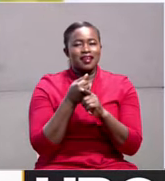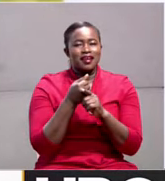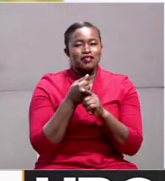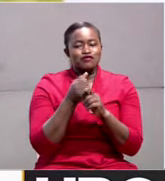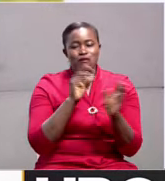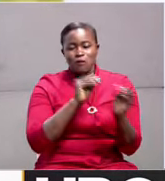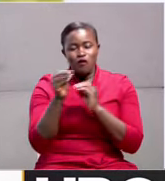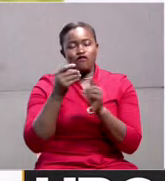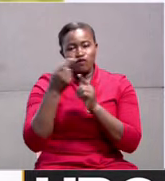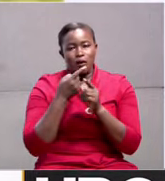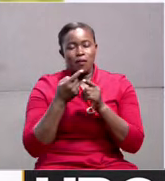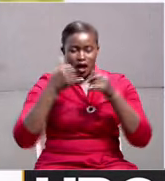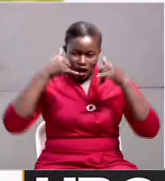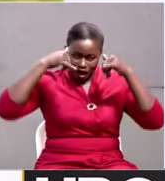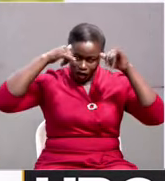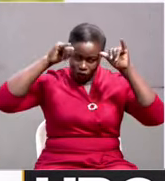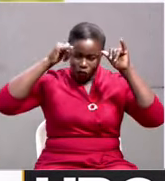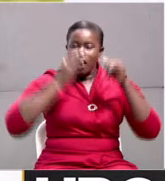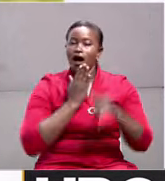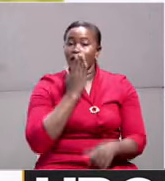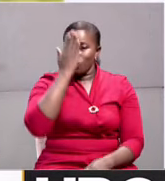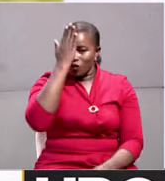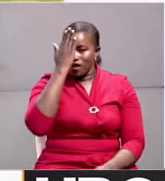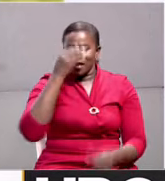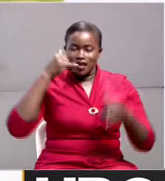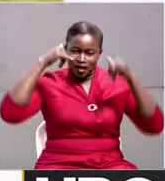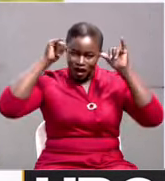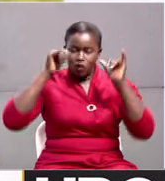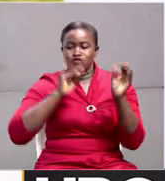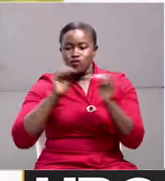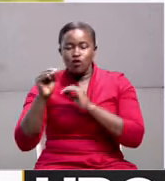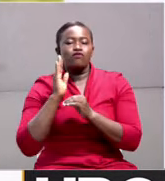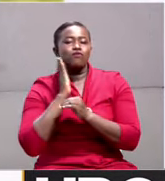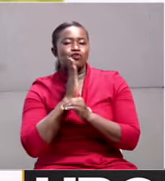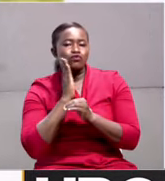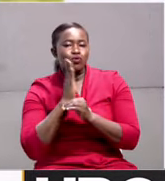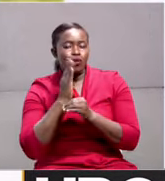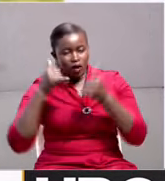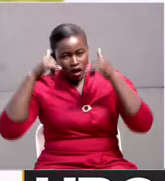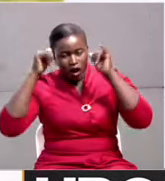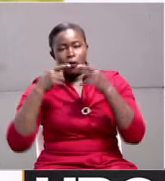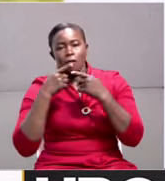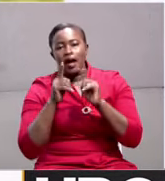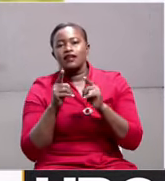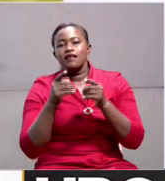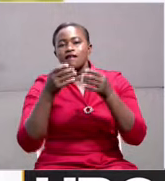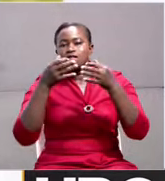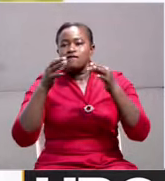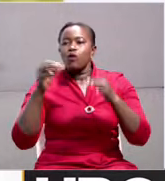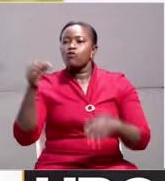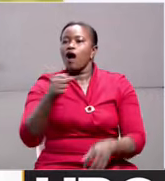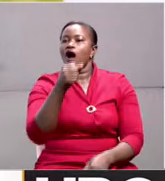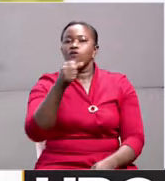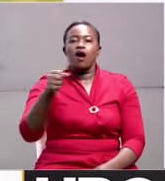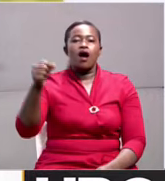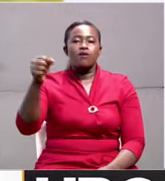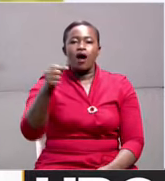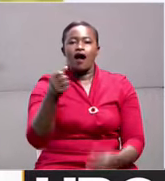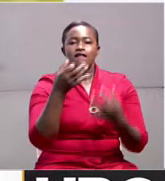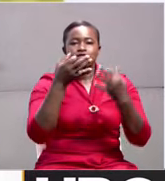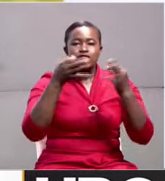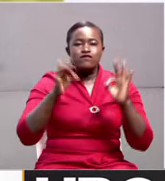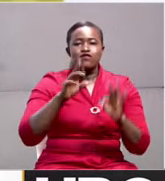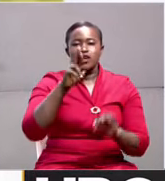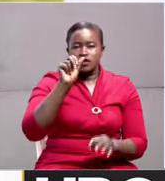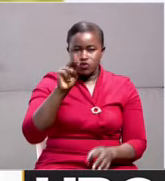cows to those Frisians, but doing it on that free range. And you heard how she